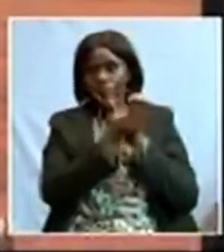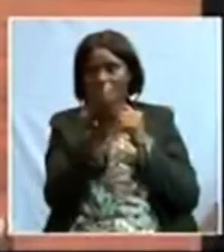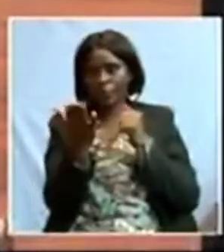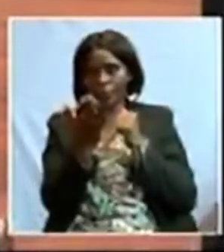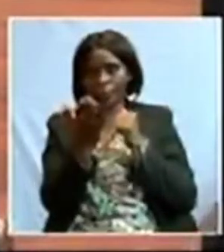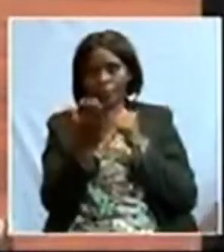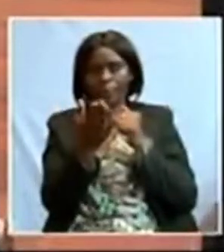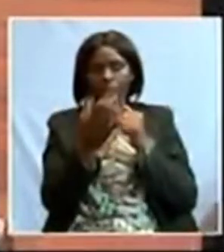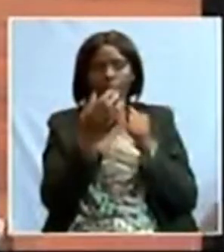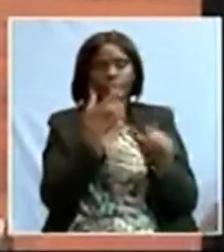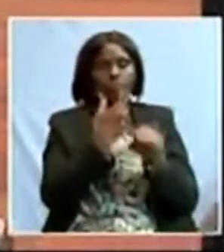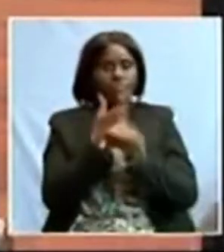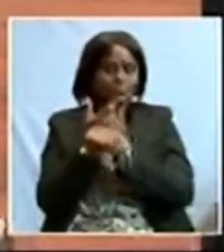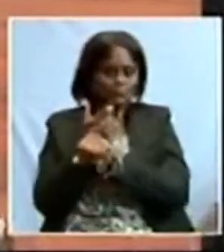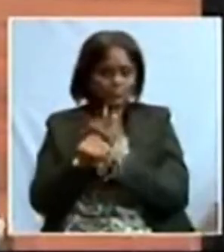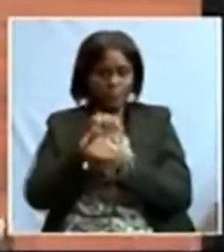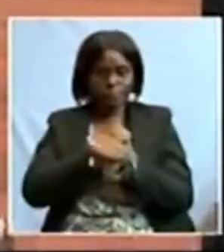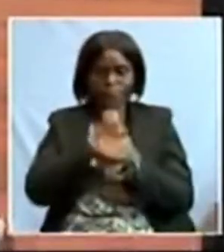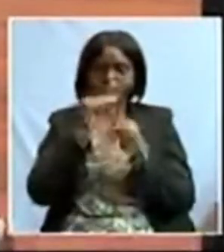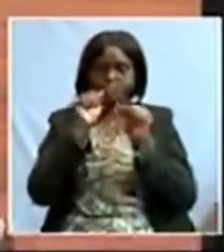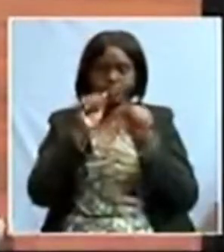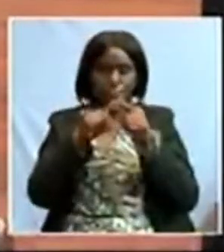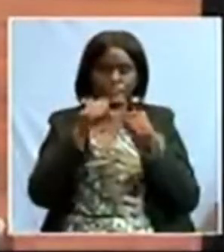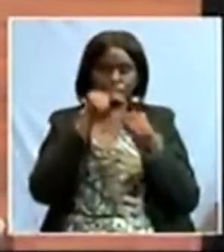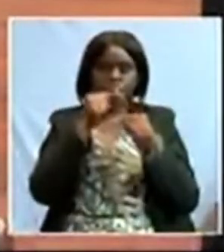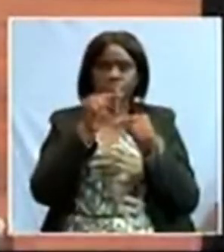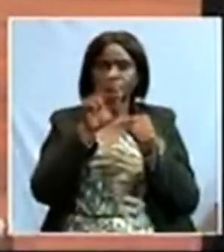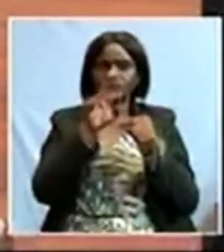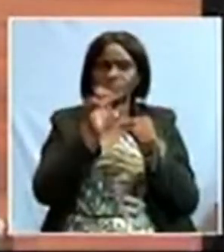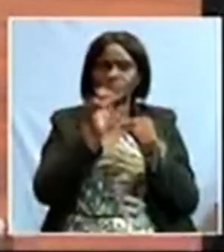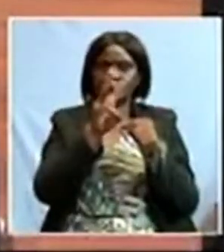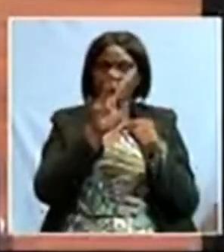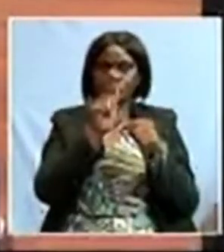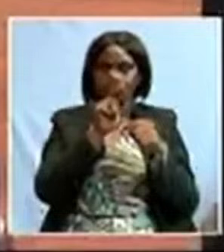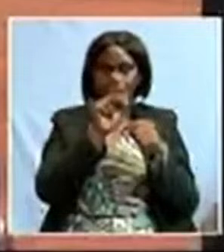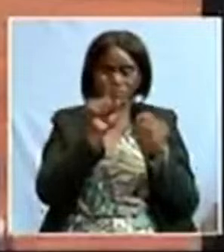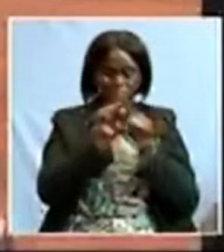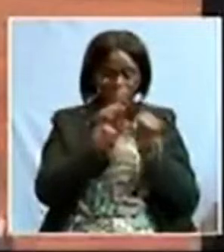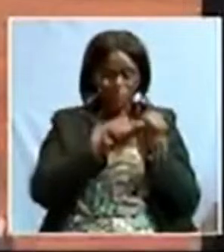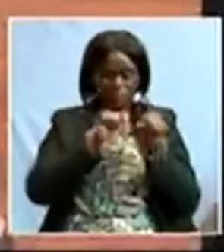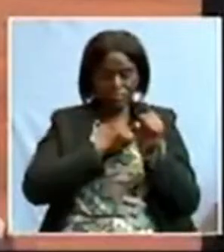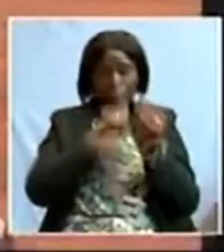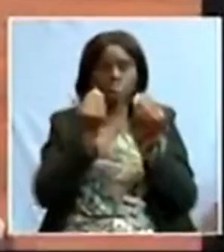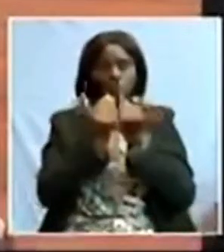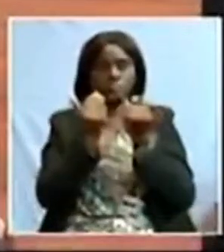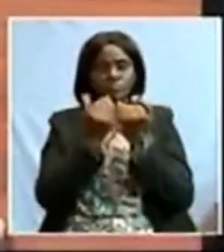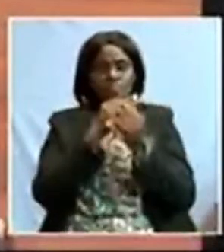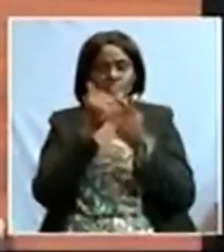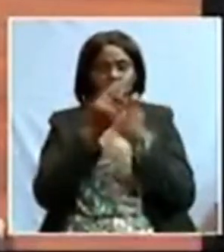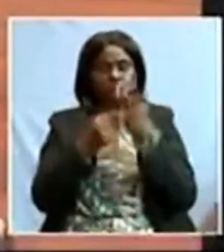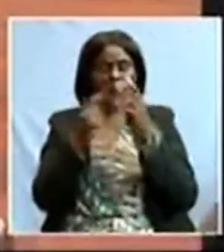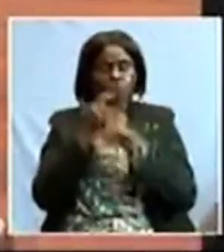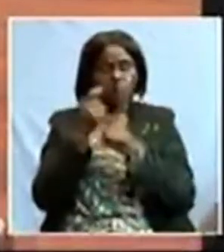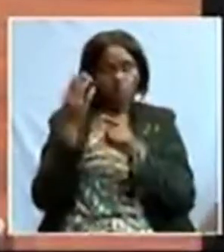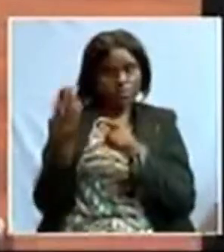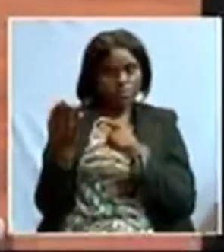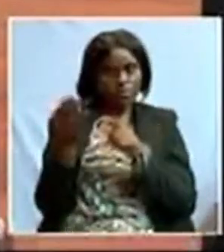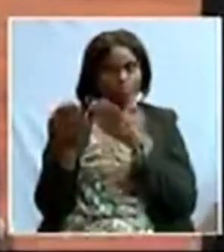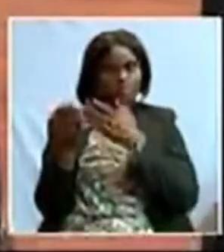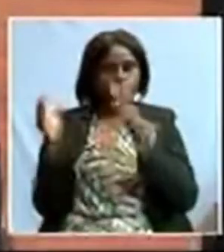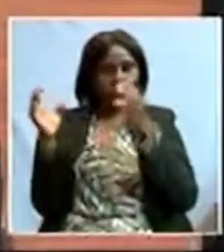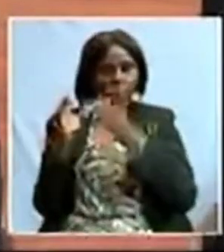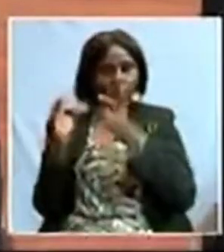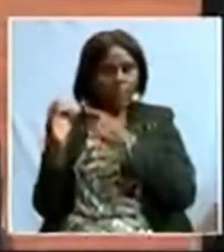pressing issues, we will not be able to service your ward, and we are seeking a resolution from you, the